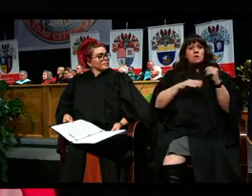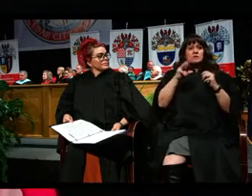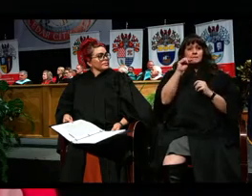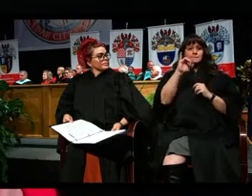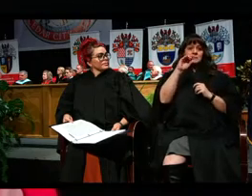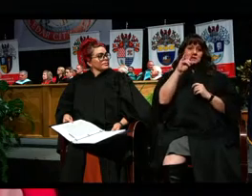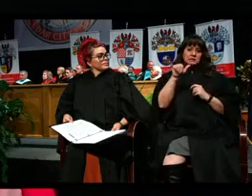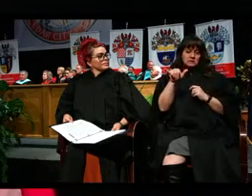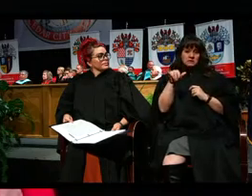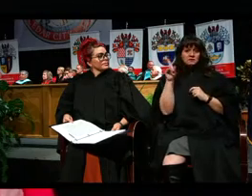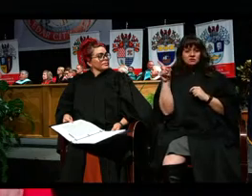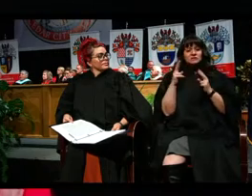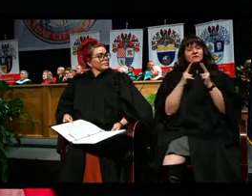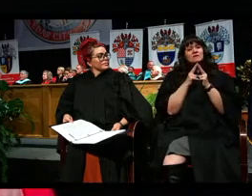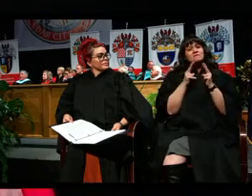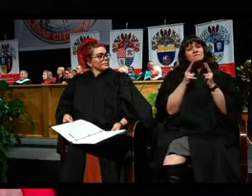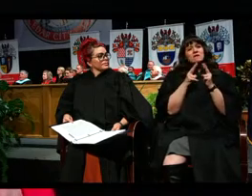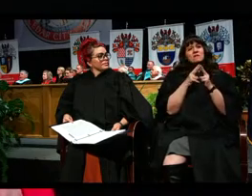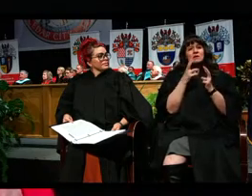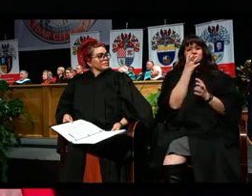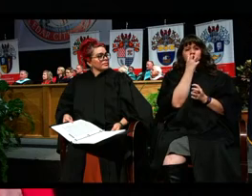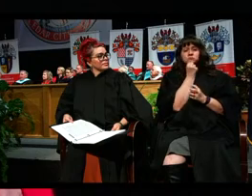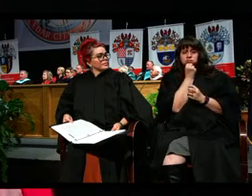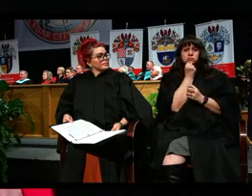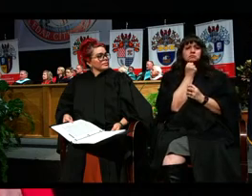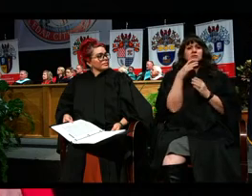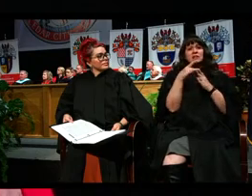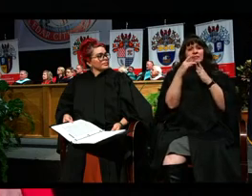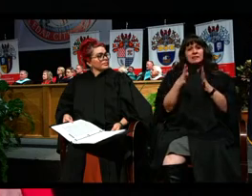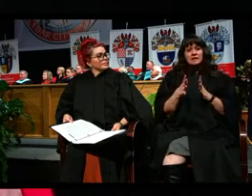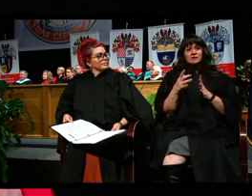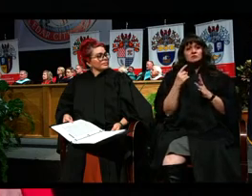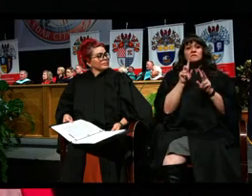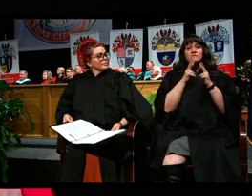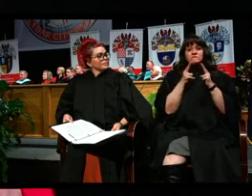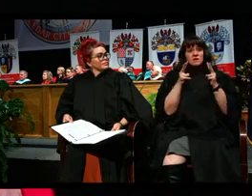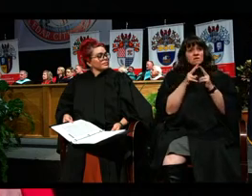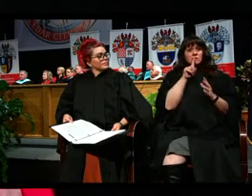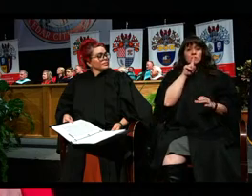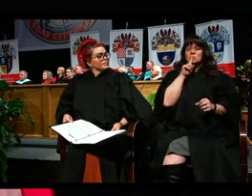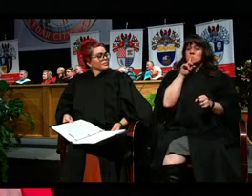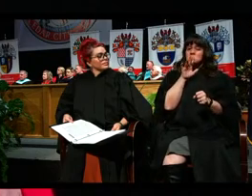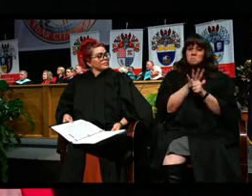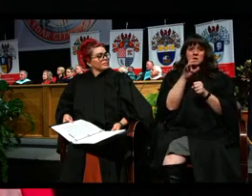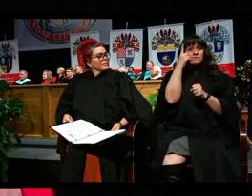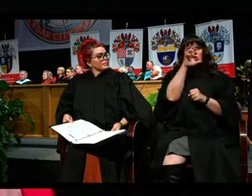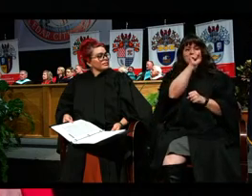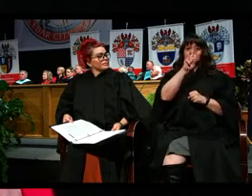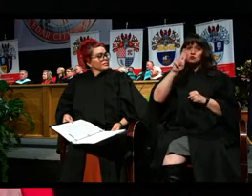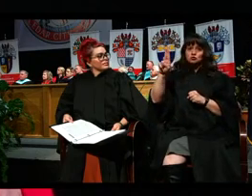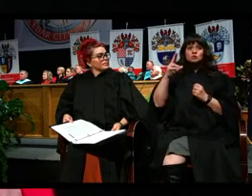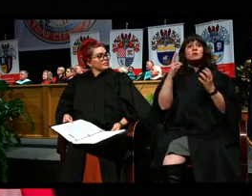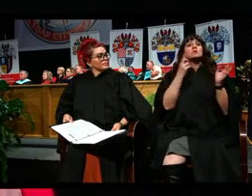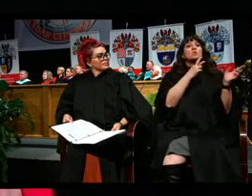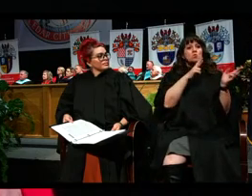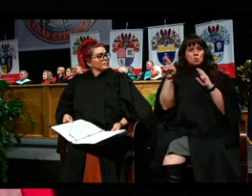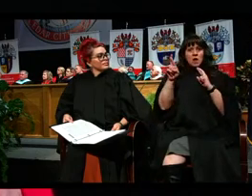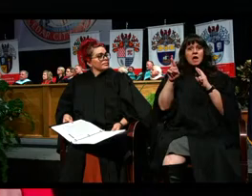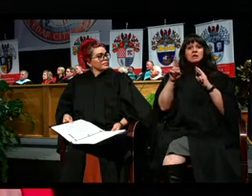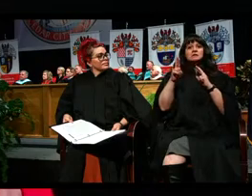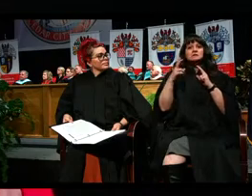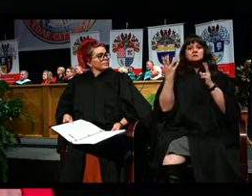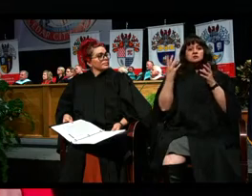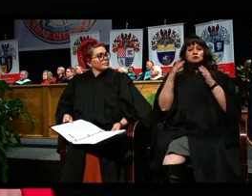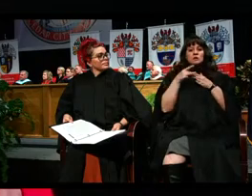is a compassionate and collaborative leader who is committed to SUU and ready to usher in the next